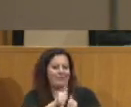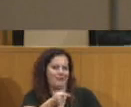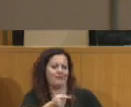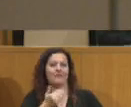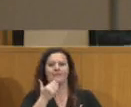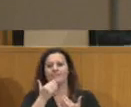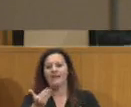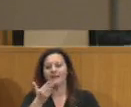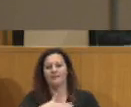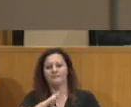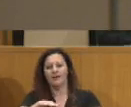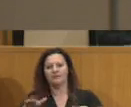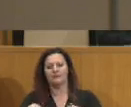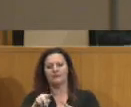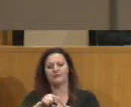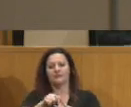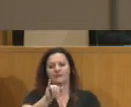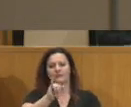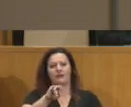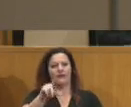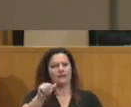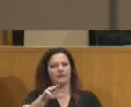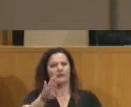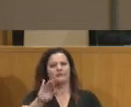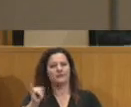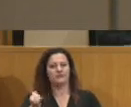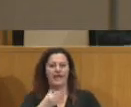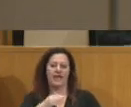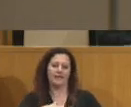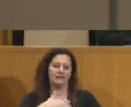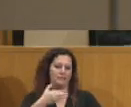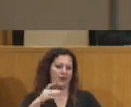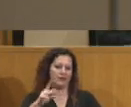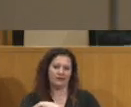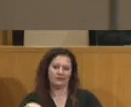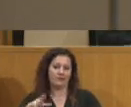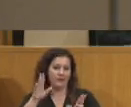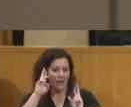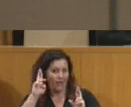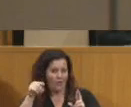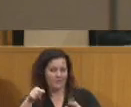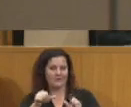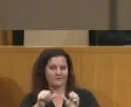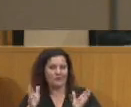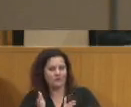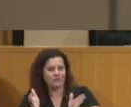I'd like to recognize Councilmember Renee Johnson, District 4. Welcome.